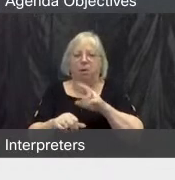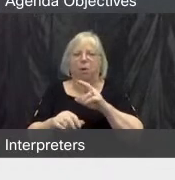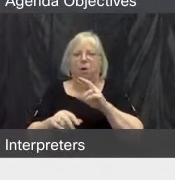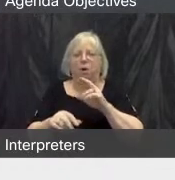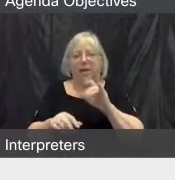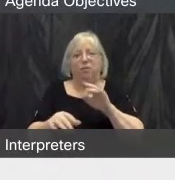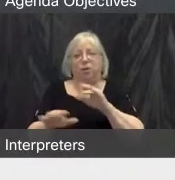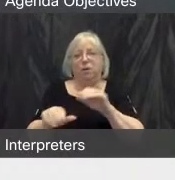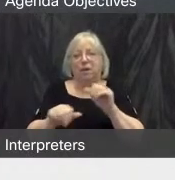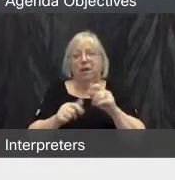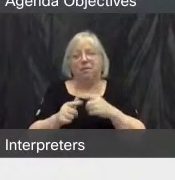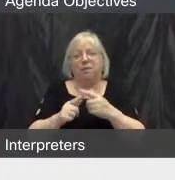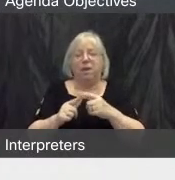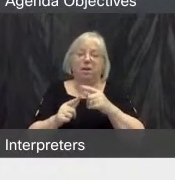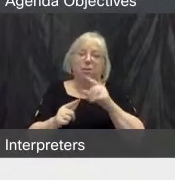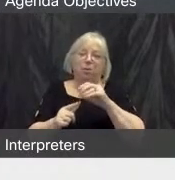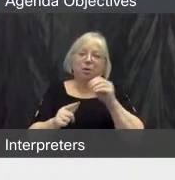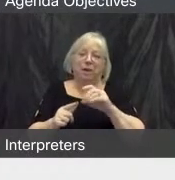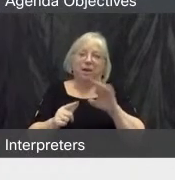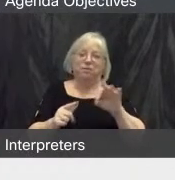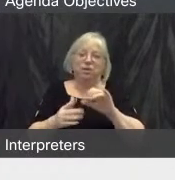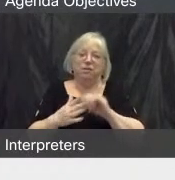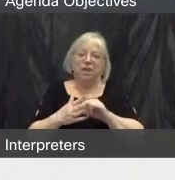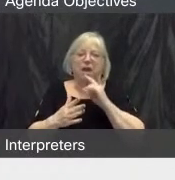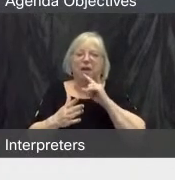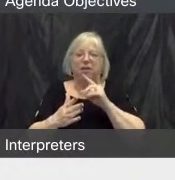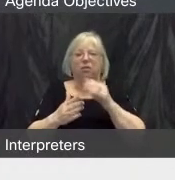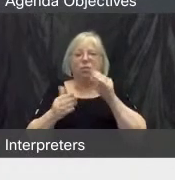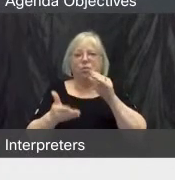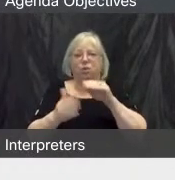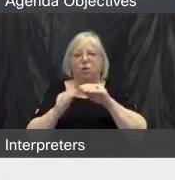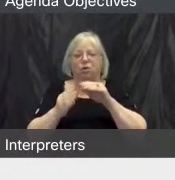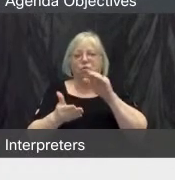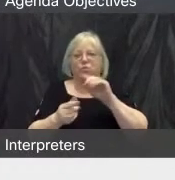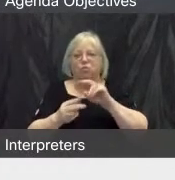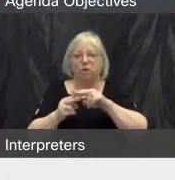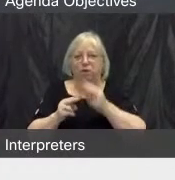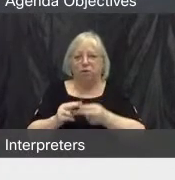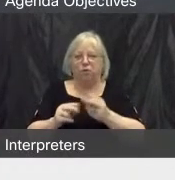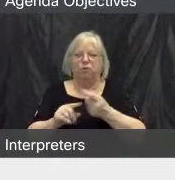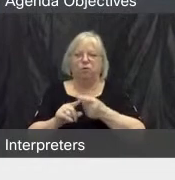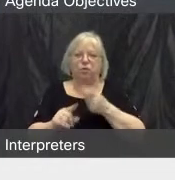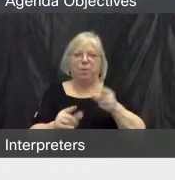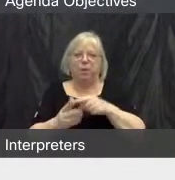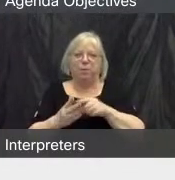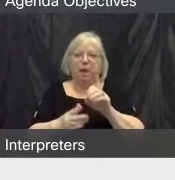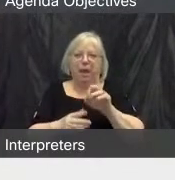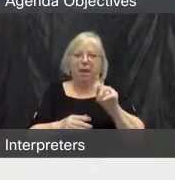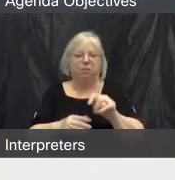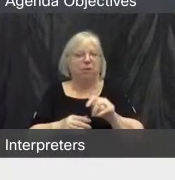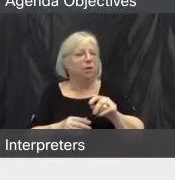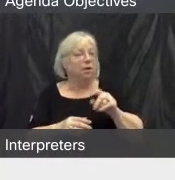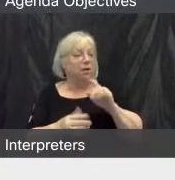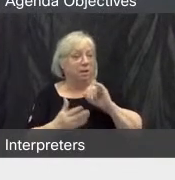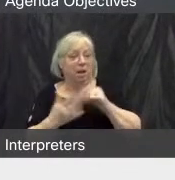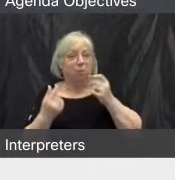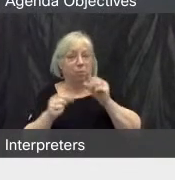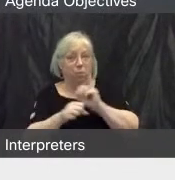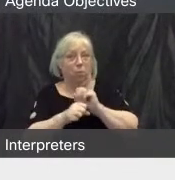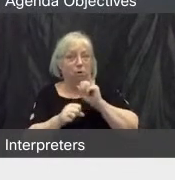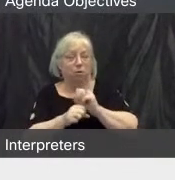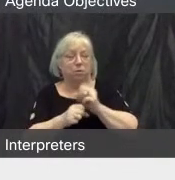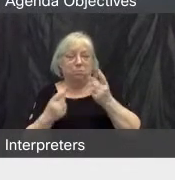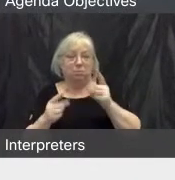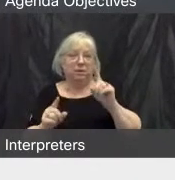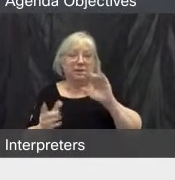of that incentive is reduced from your payout. It's been your experience that works? We seem to